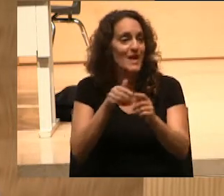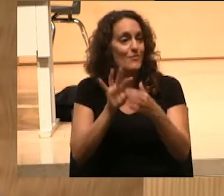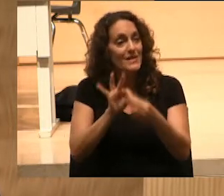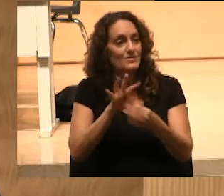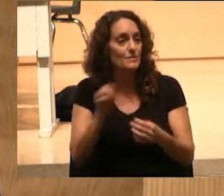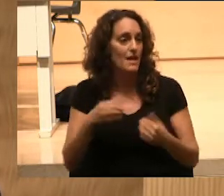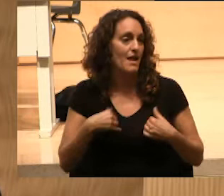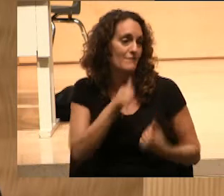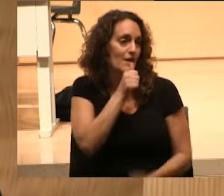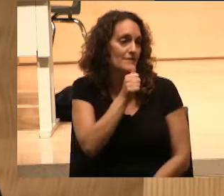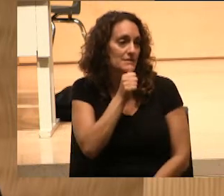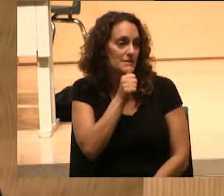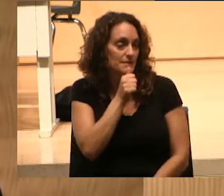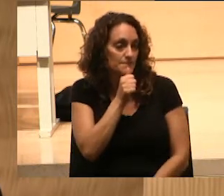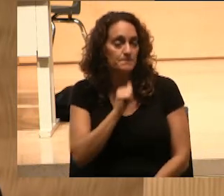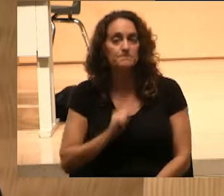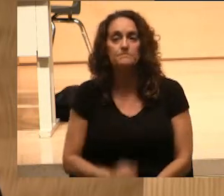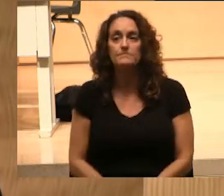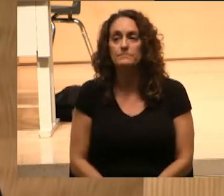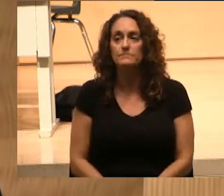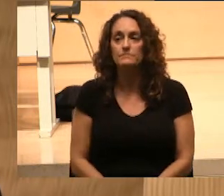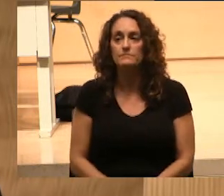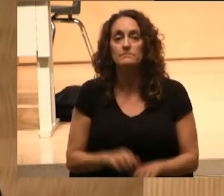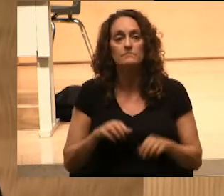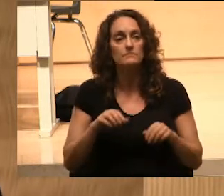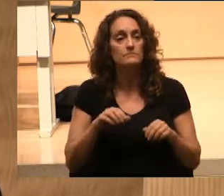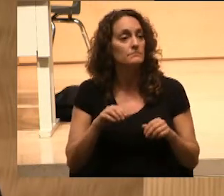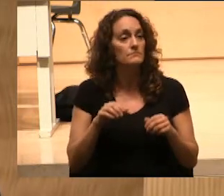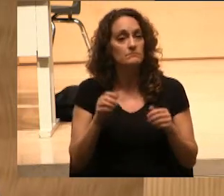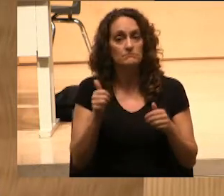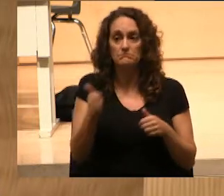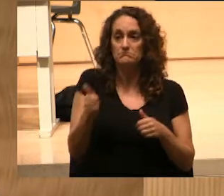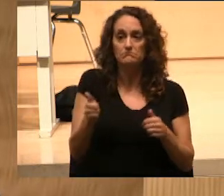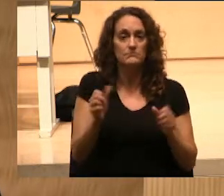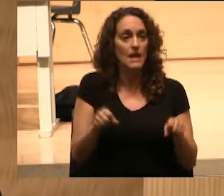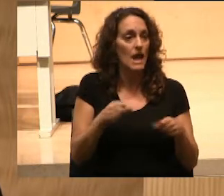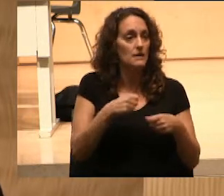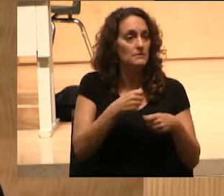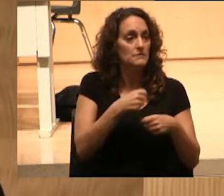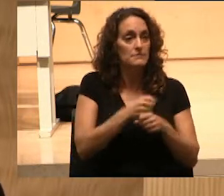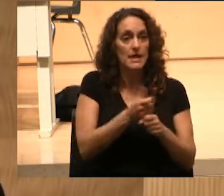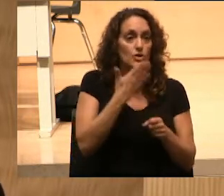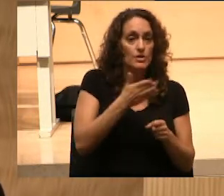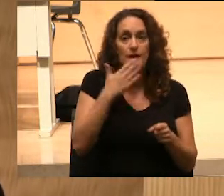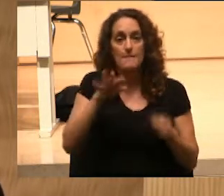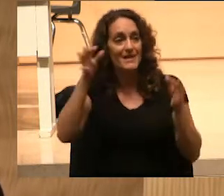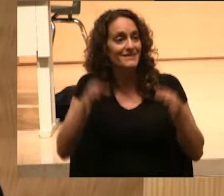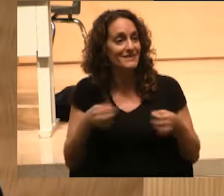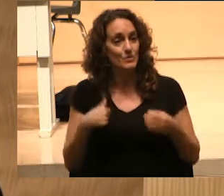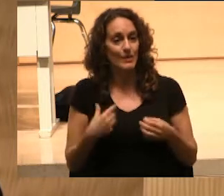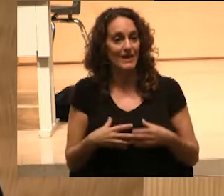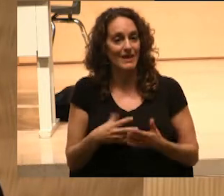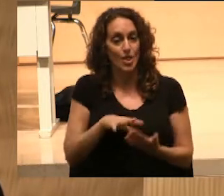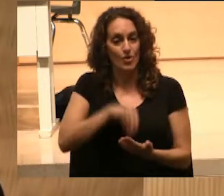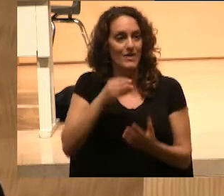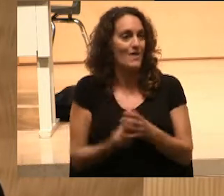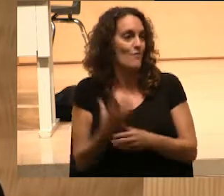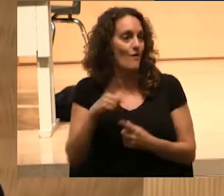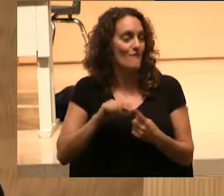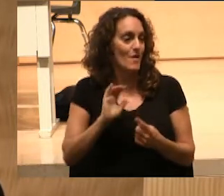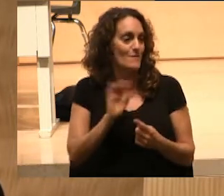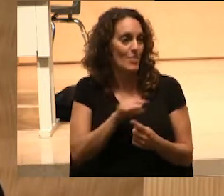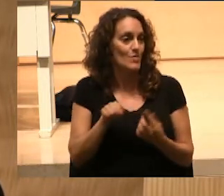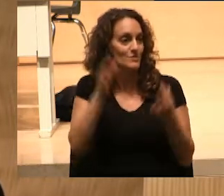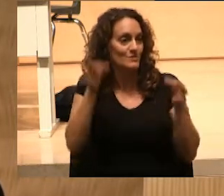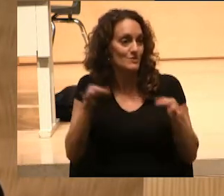privacy. It takes independence to make the good and bad choices that we learn and grow from. And also, we found